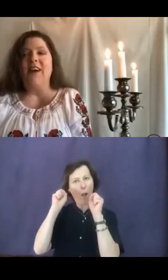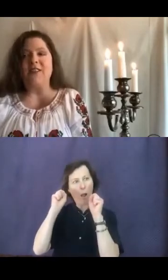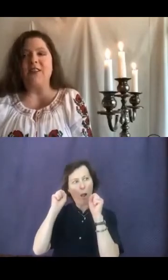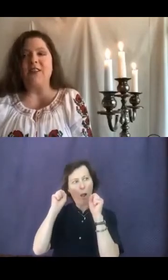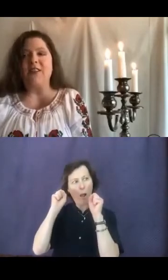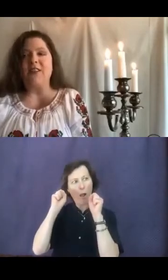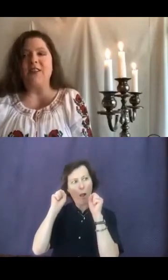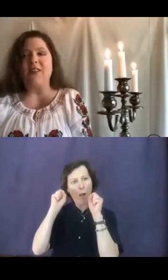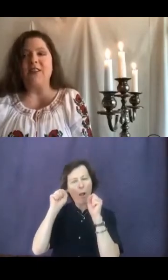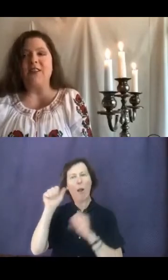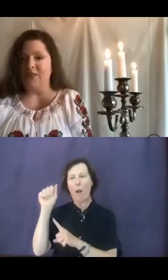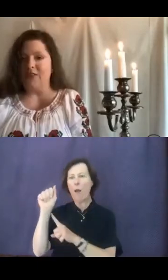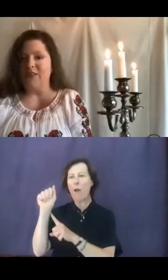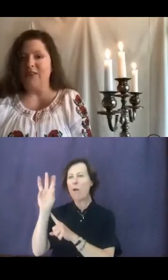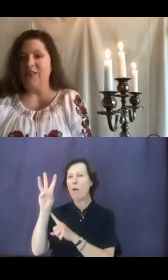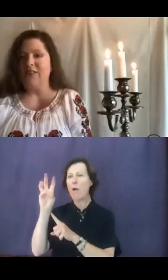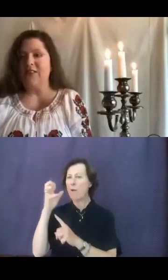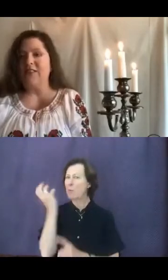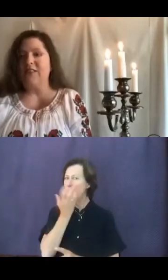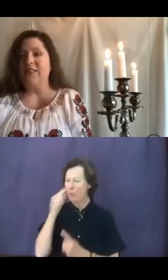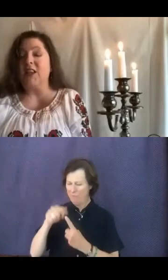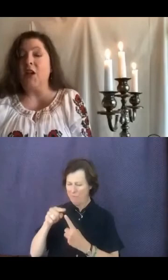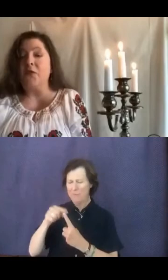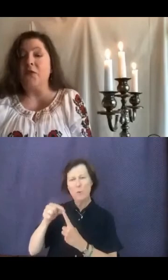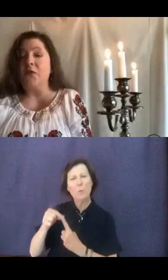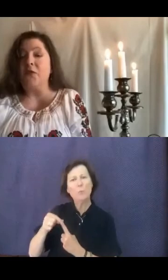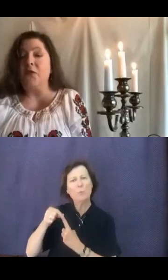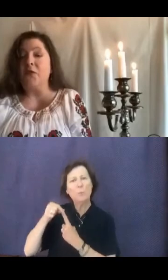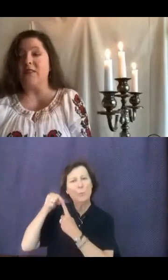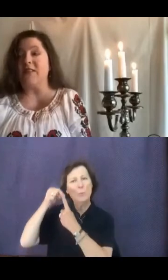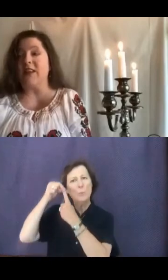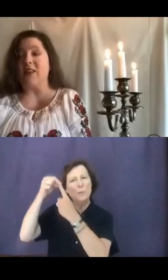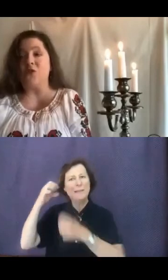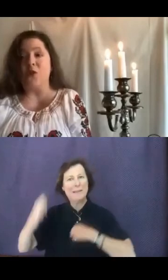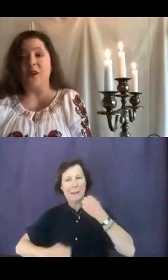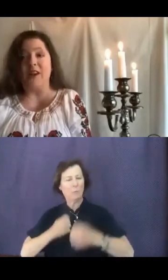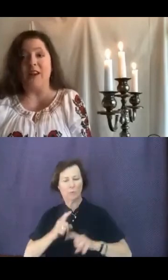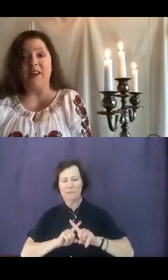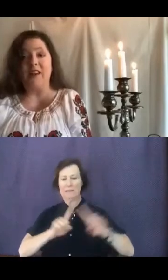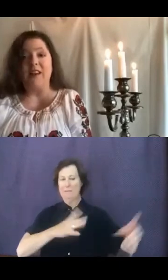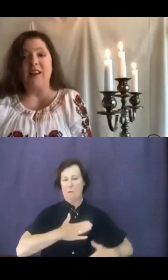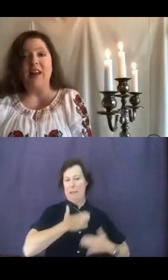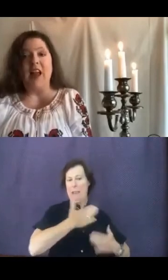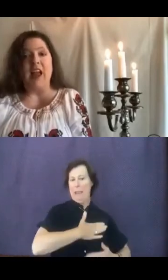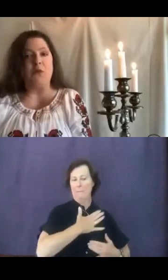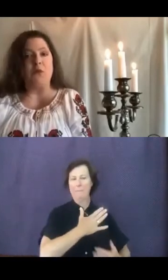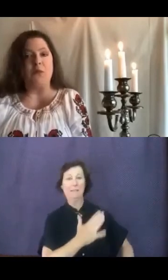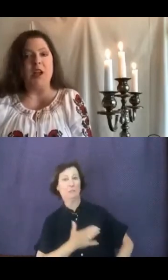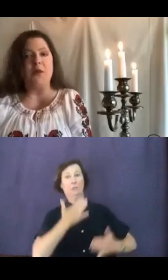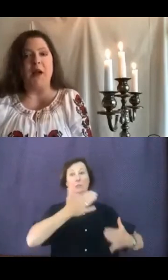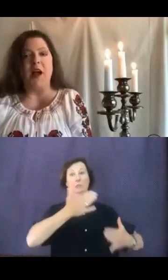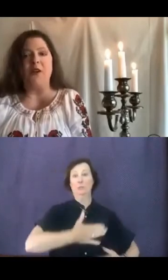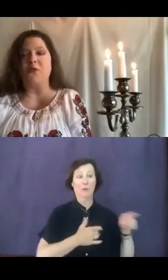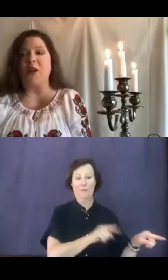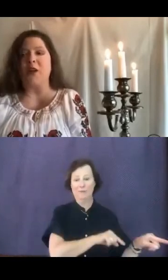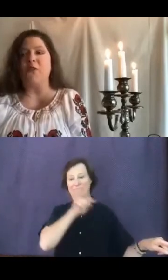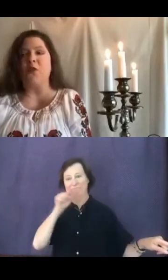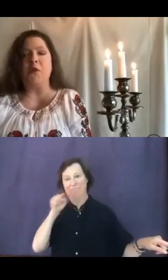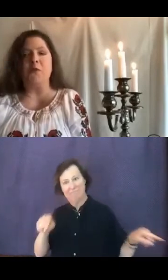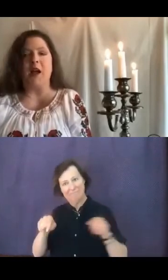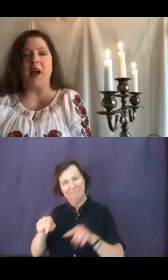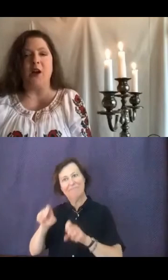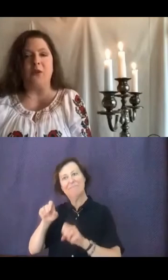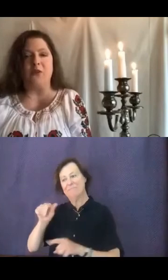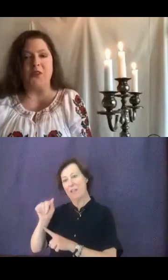Awe is a unique emotion, different from happiness and joy, and can bring about